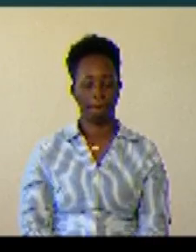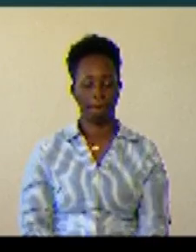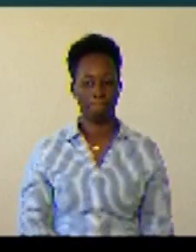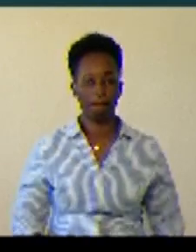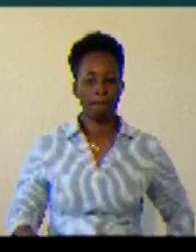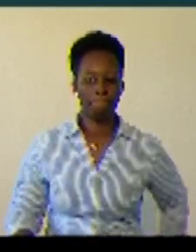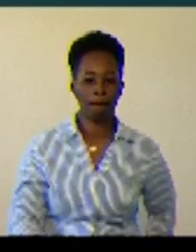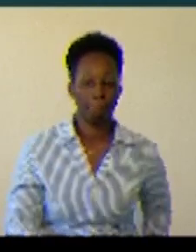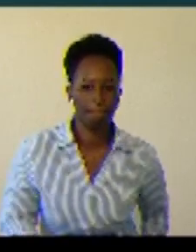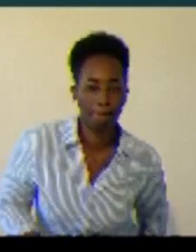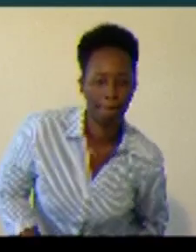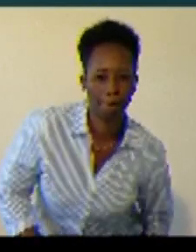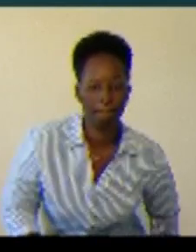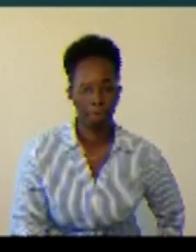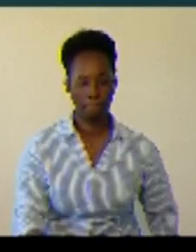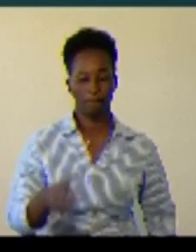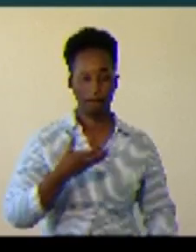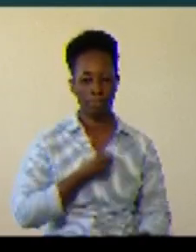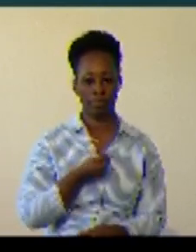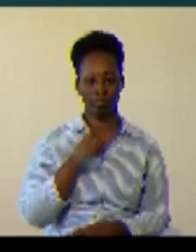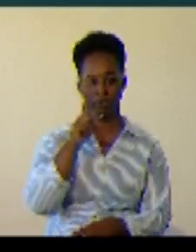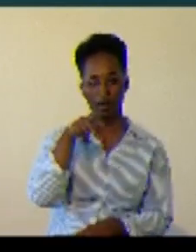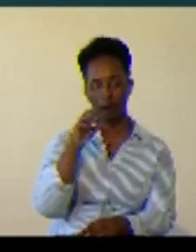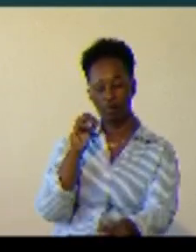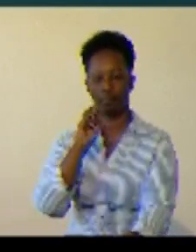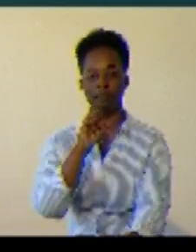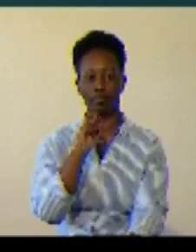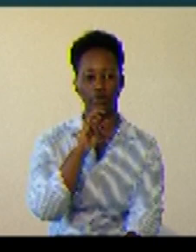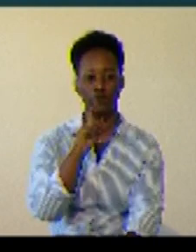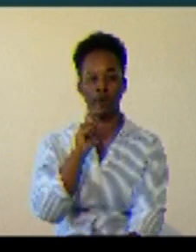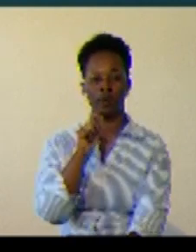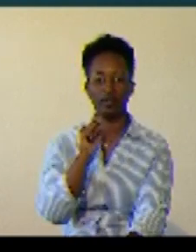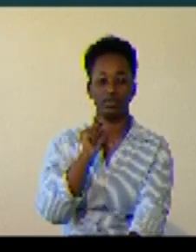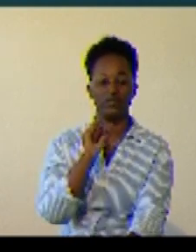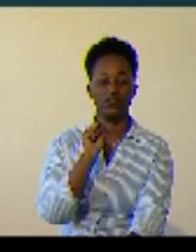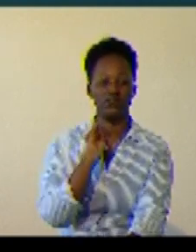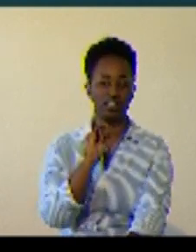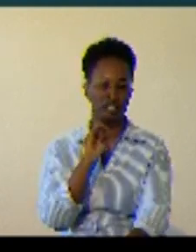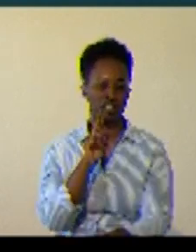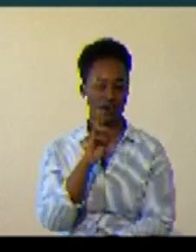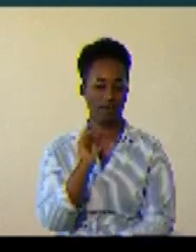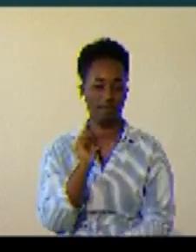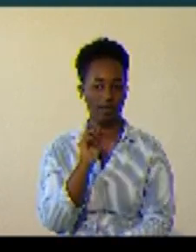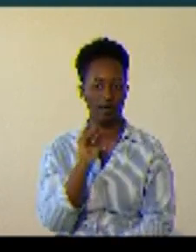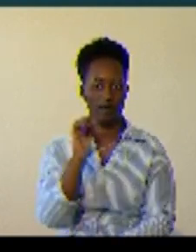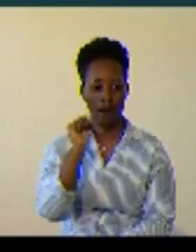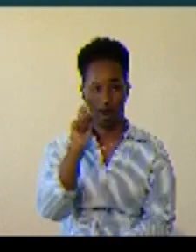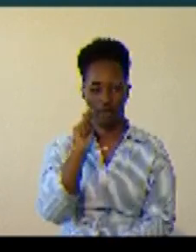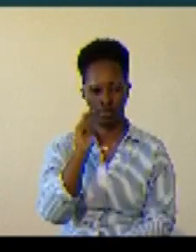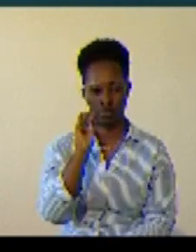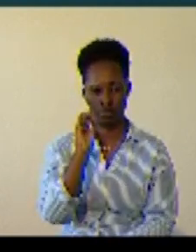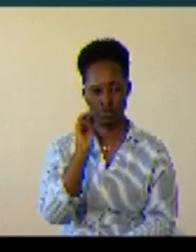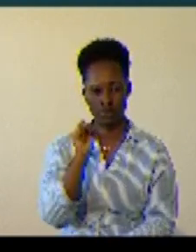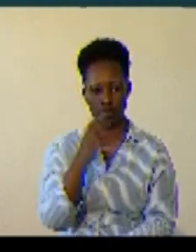We have a potassium atom has a larger atomic radius than a sodium atom.